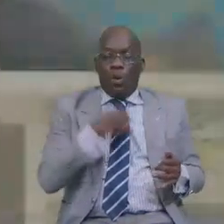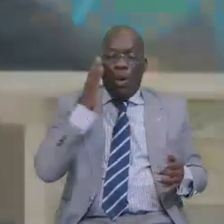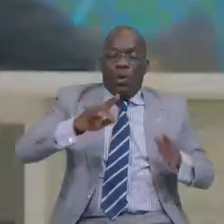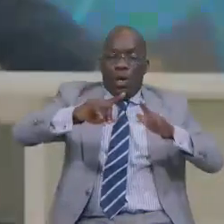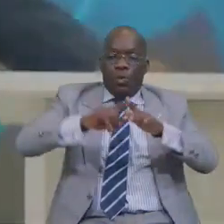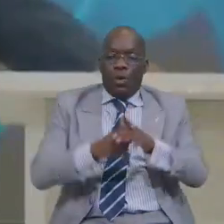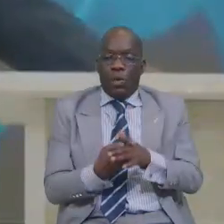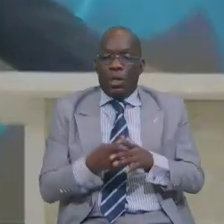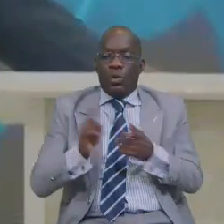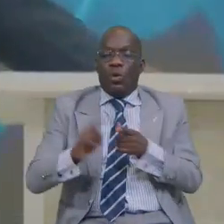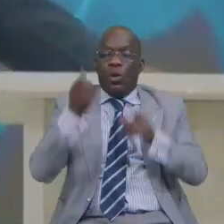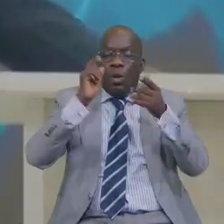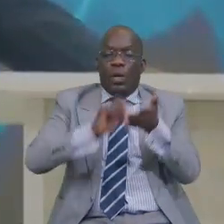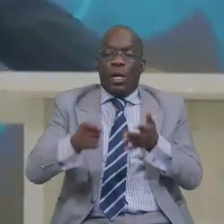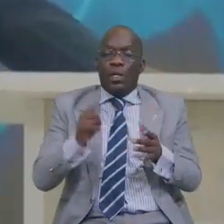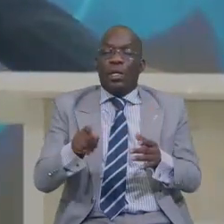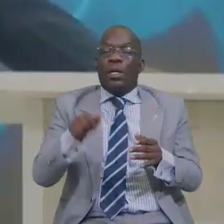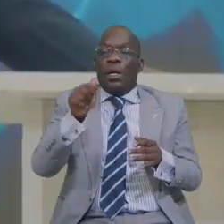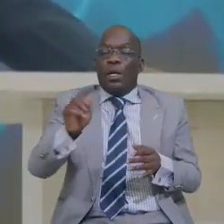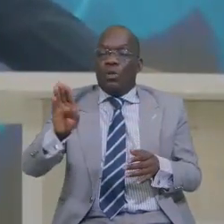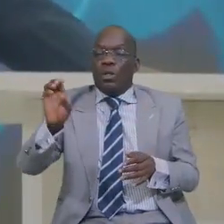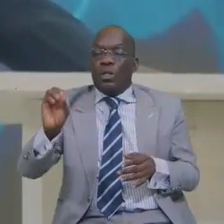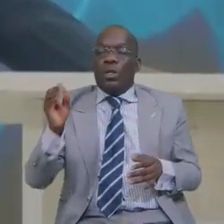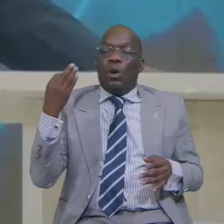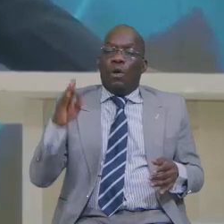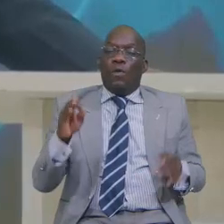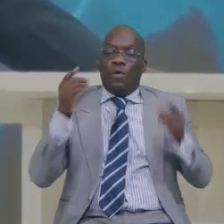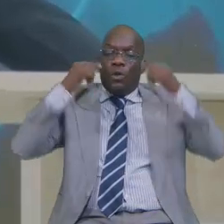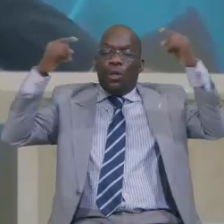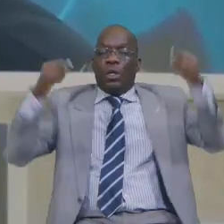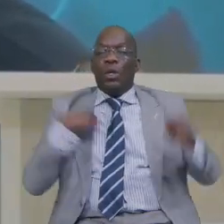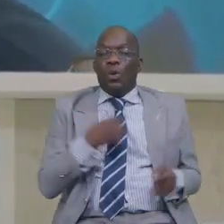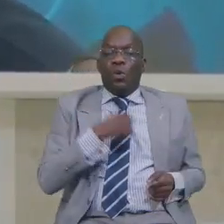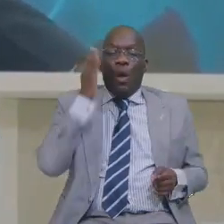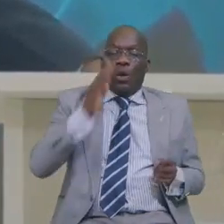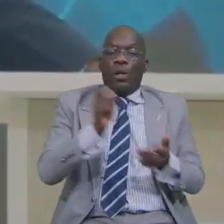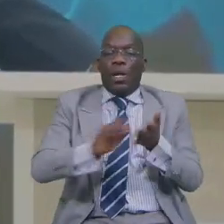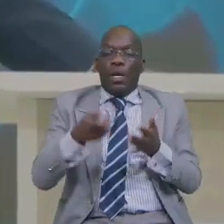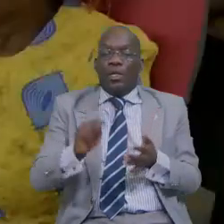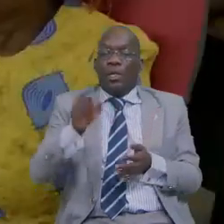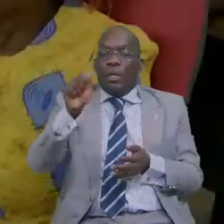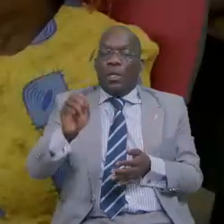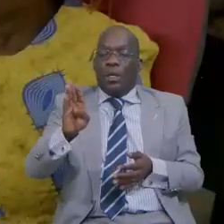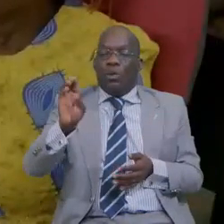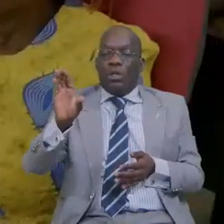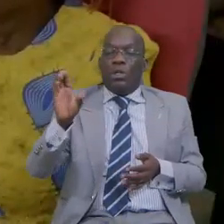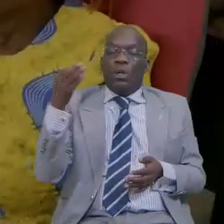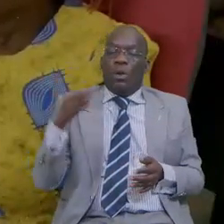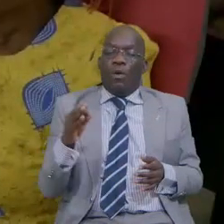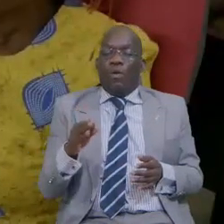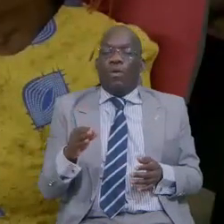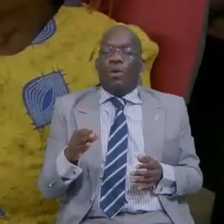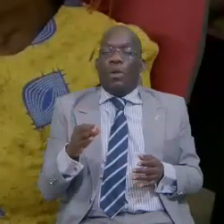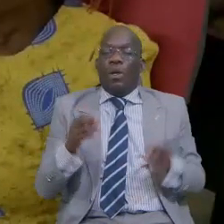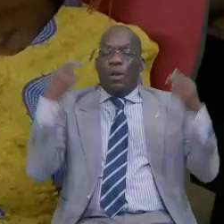success. You're going to begin to write the alphabets of victory and triumph. But if just this